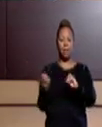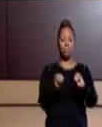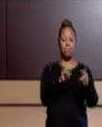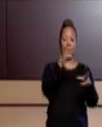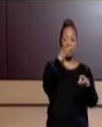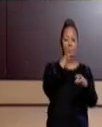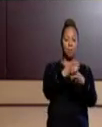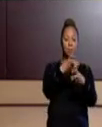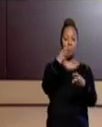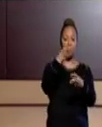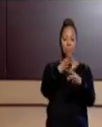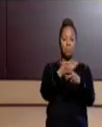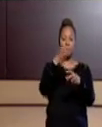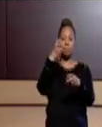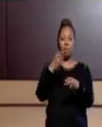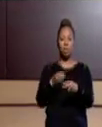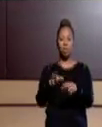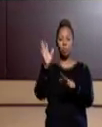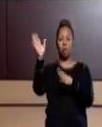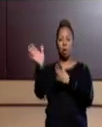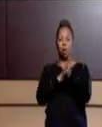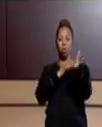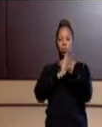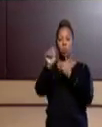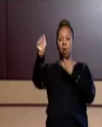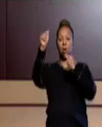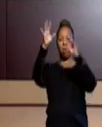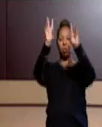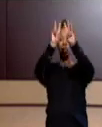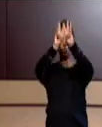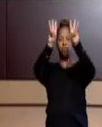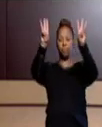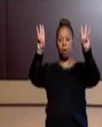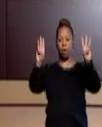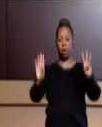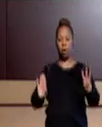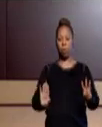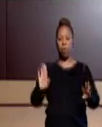move mountains. You cause walls. You cause walls.